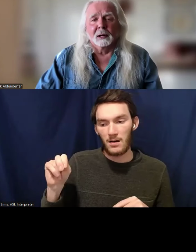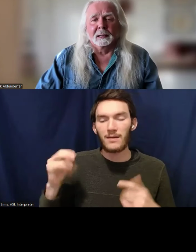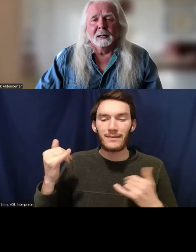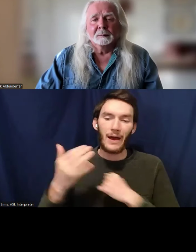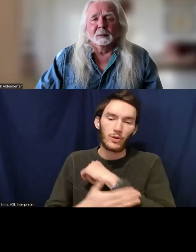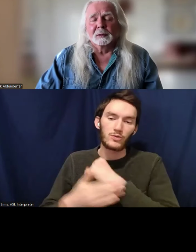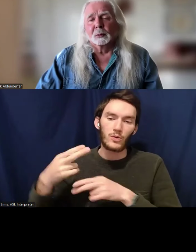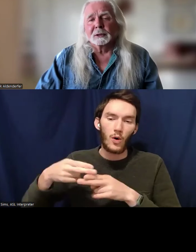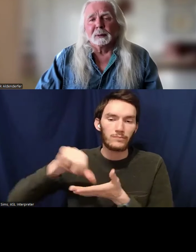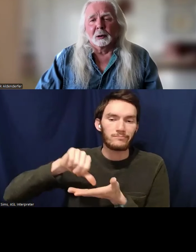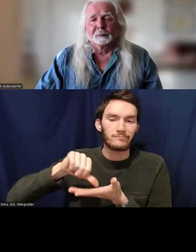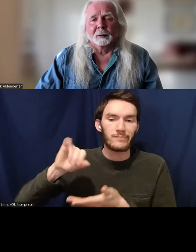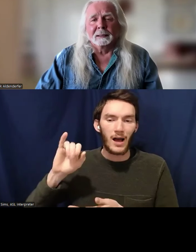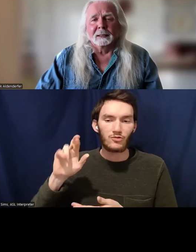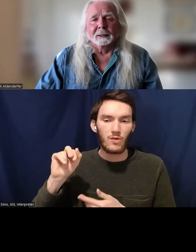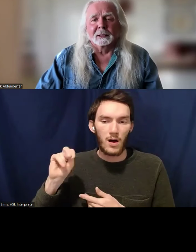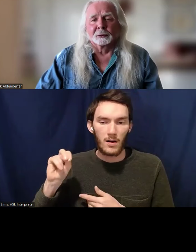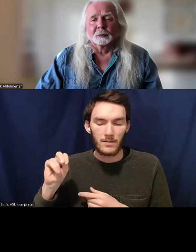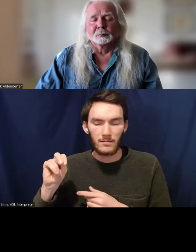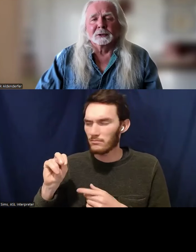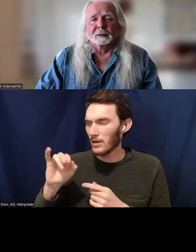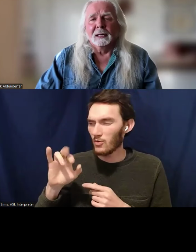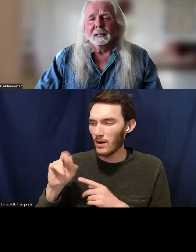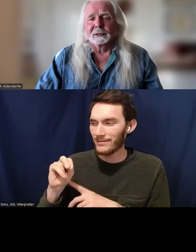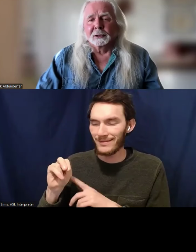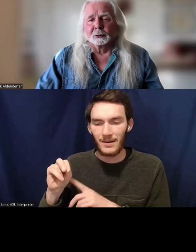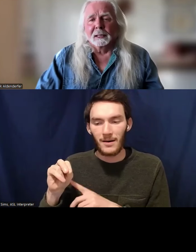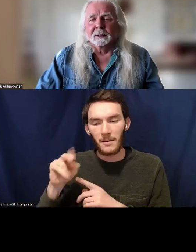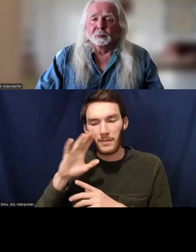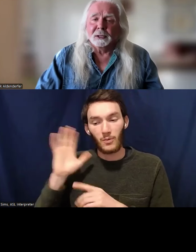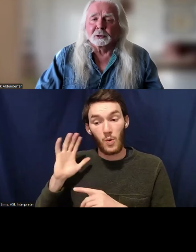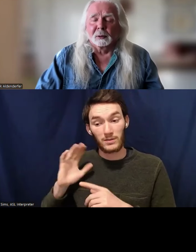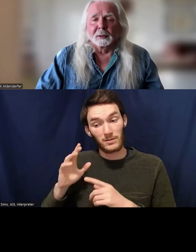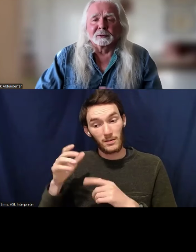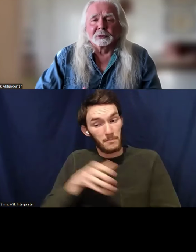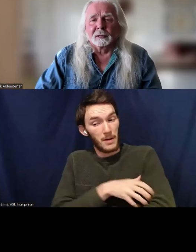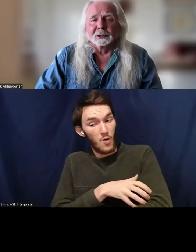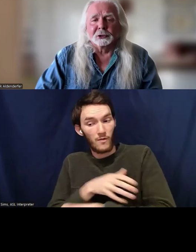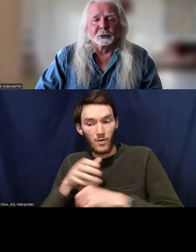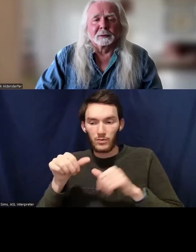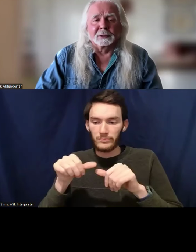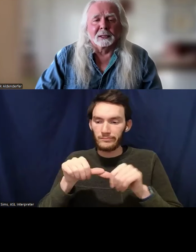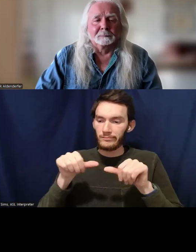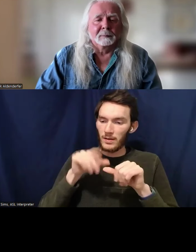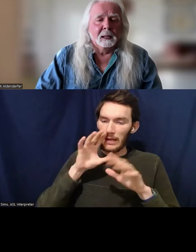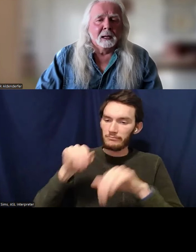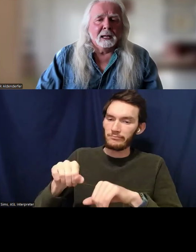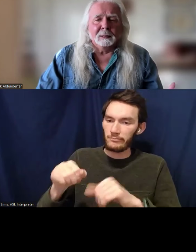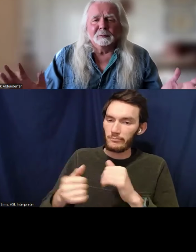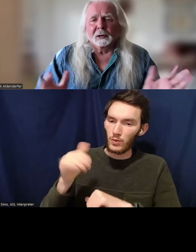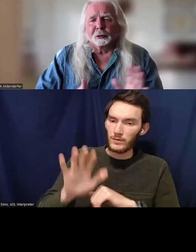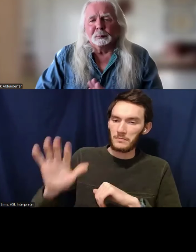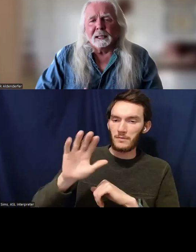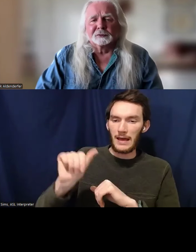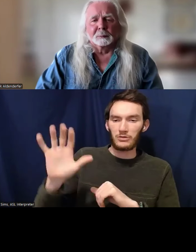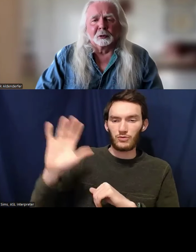of Iran, but was once a powerful entity that controlled much of the western part of Central Asia during this time. And then